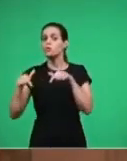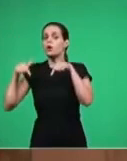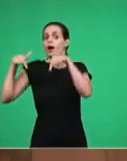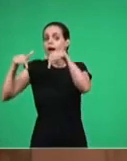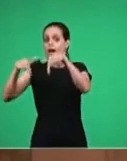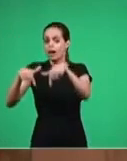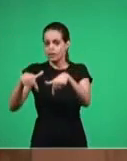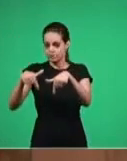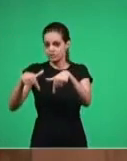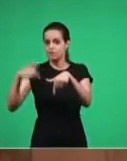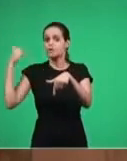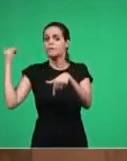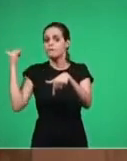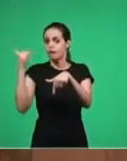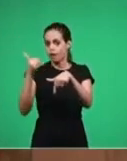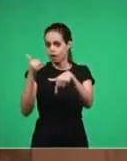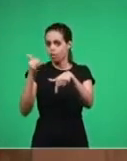them.